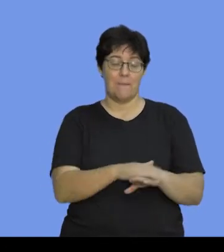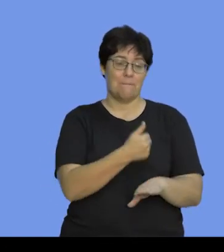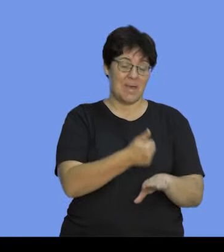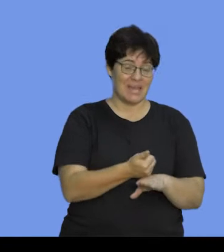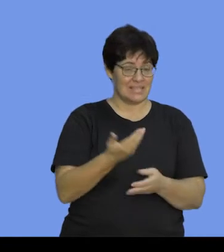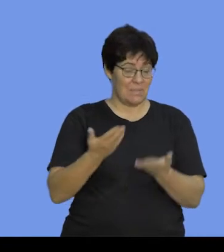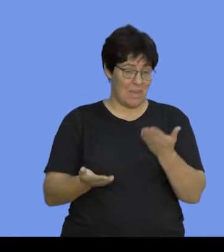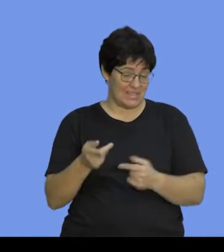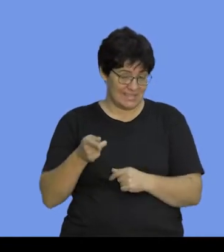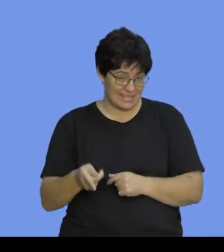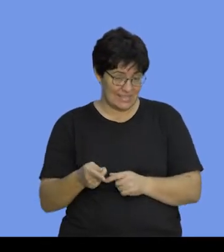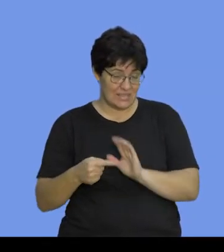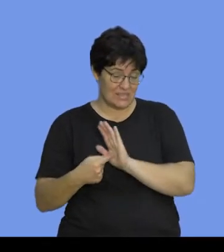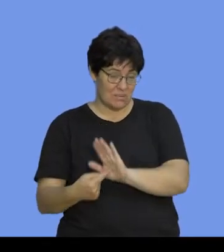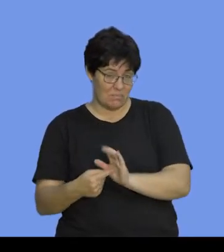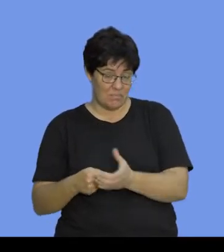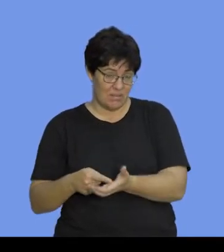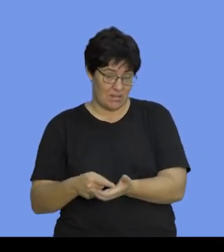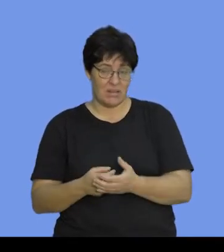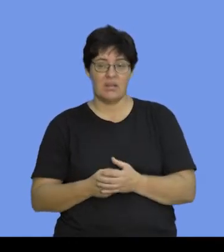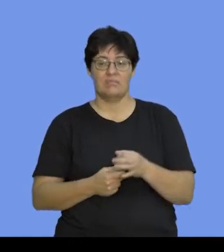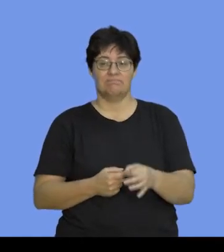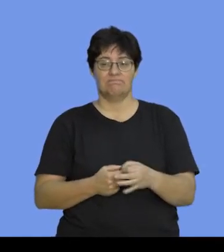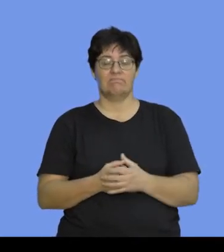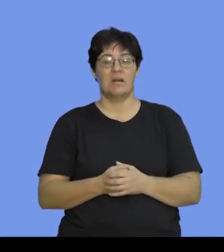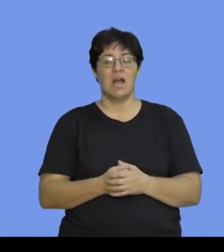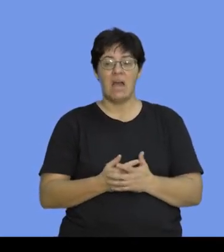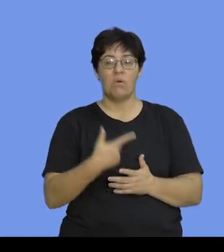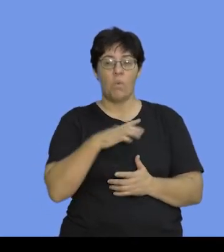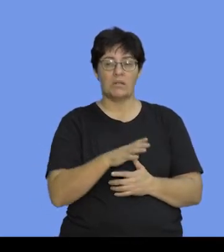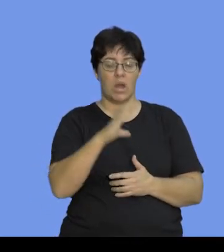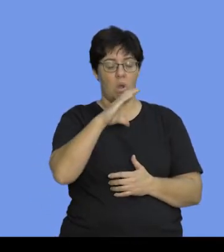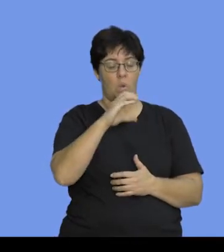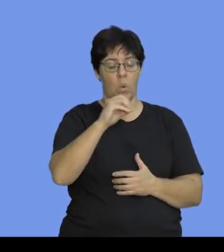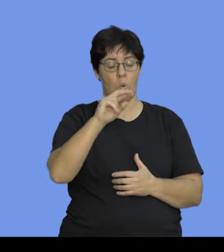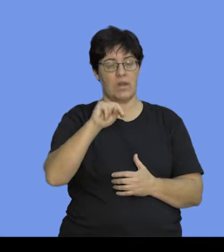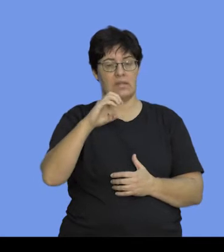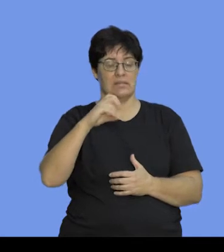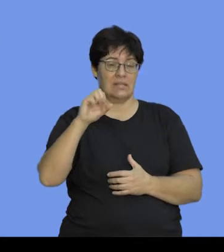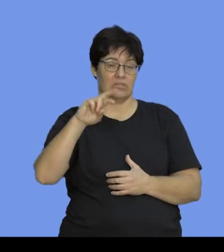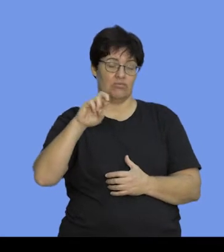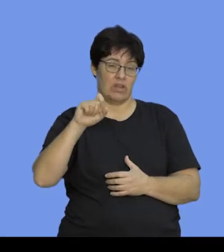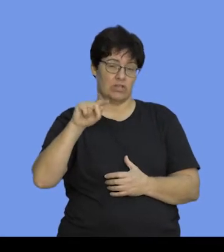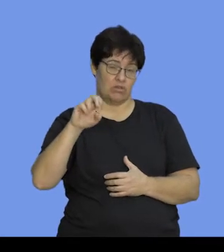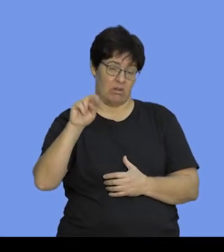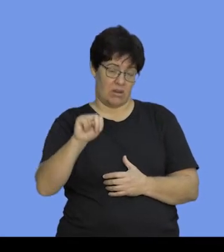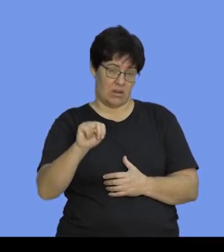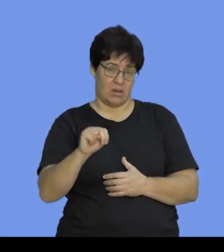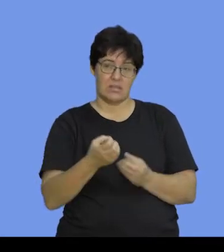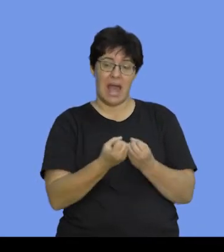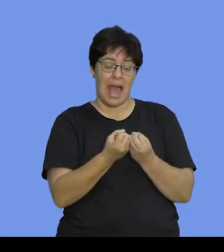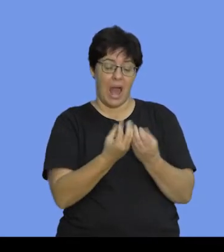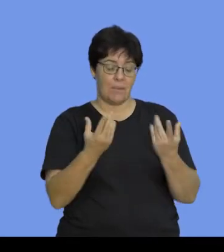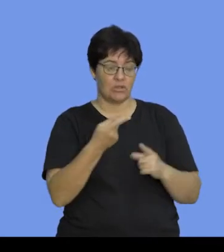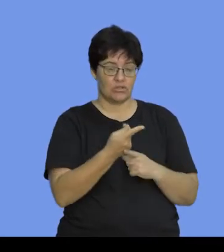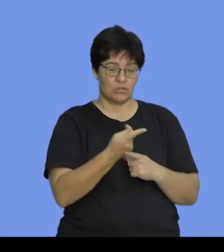sample. And now if we talk concentration, we are actually asking ourselves as to how much of a substance